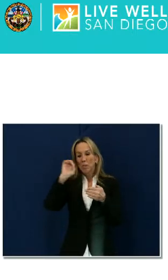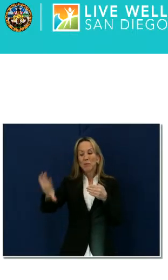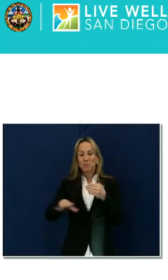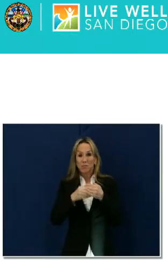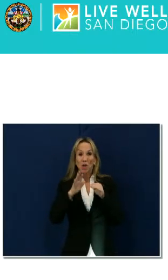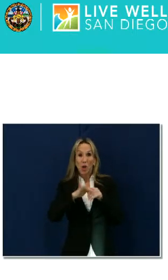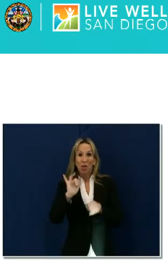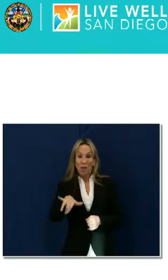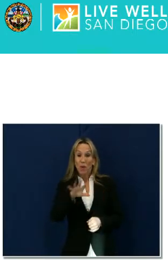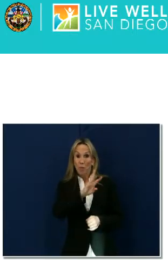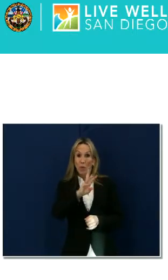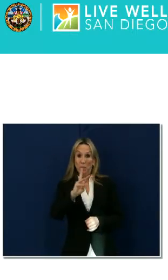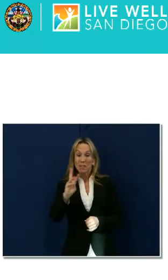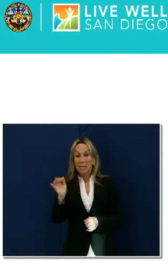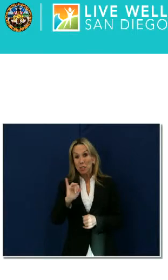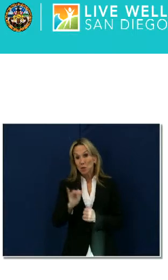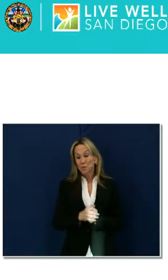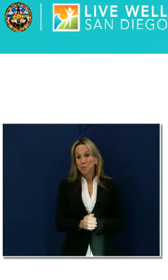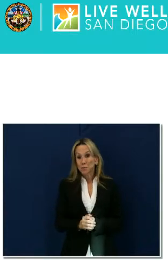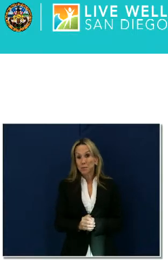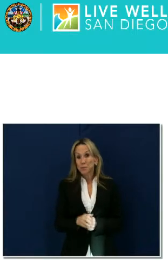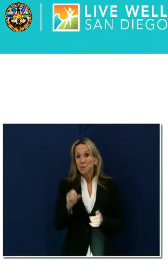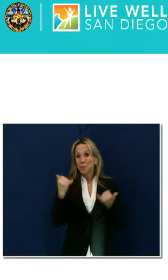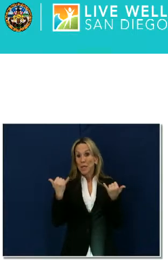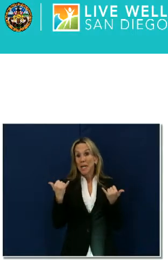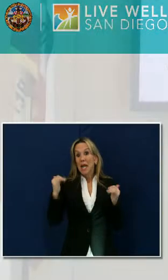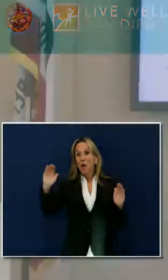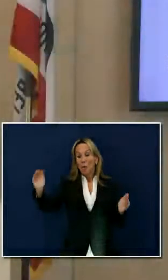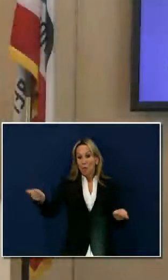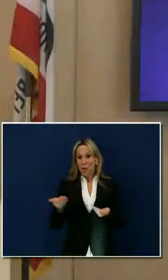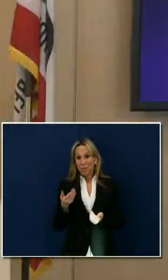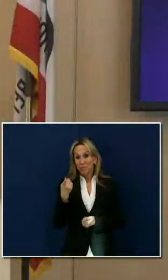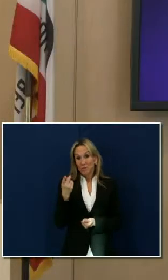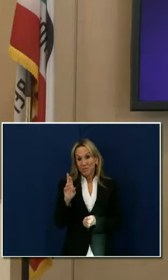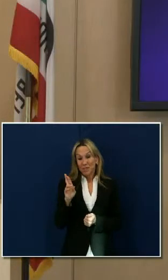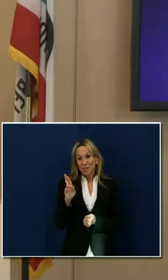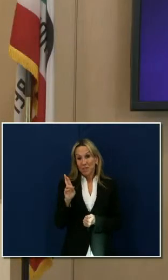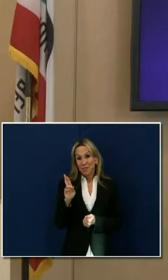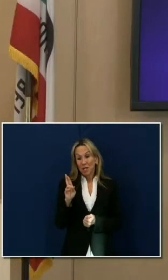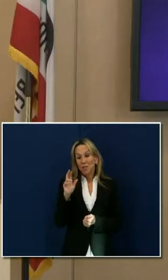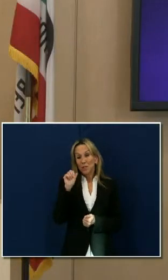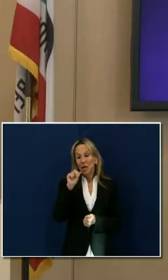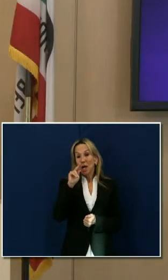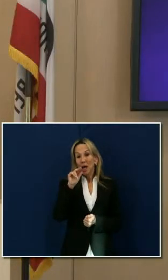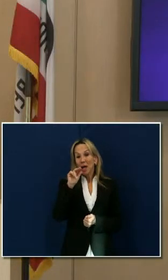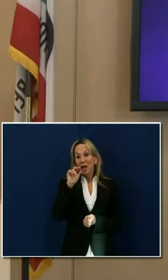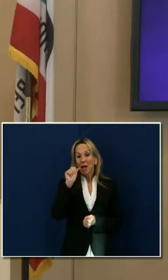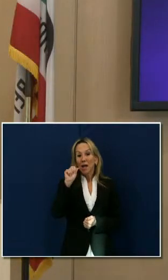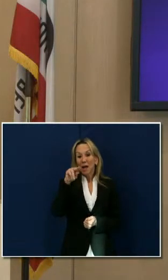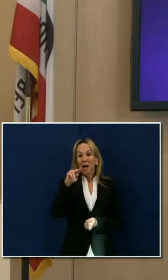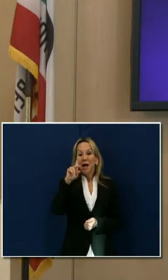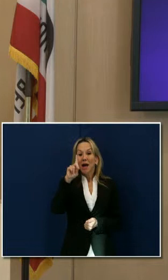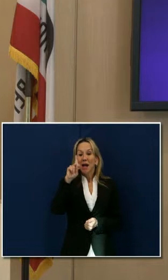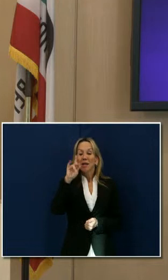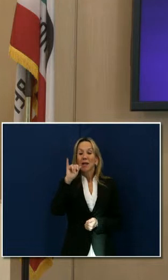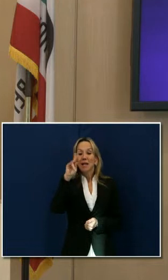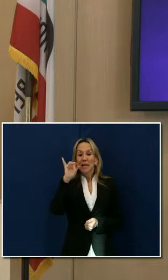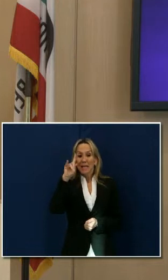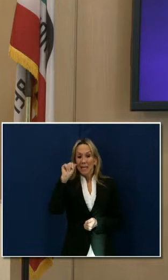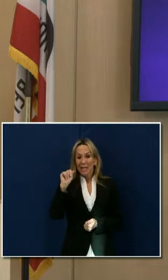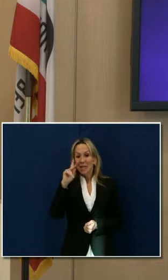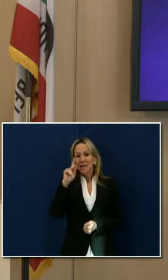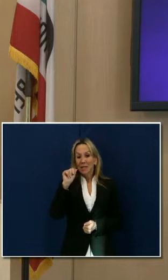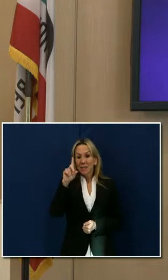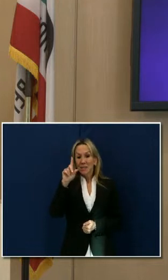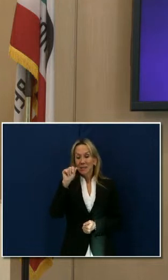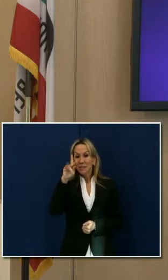the website. Now, please welcome to the podium Dr. Ankita Kadakia, who is our